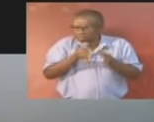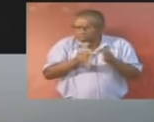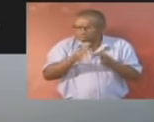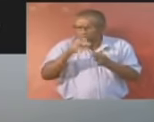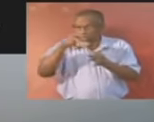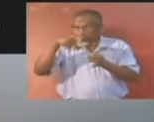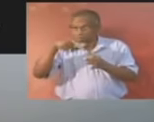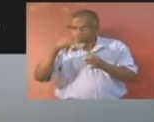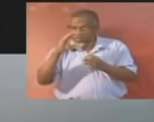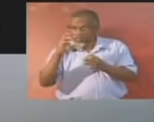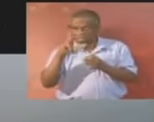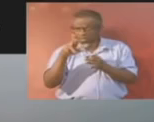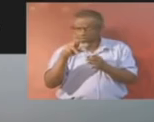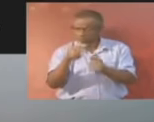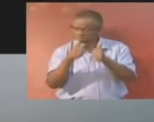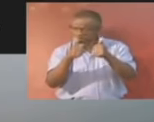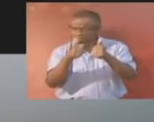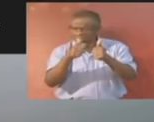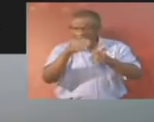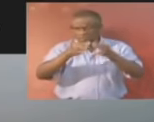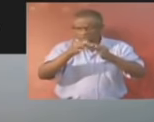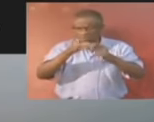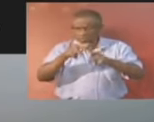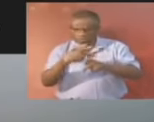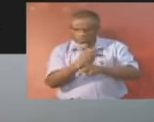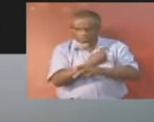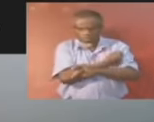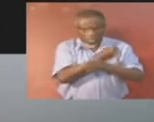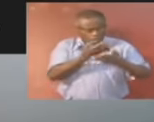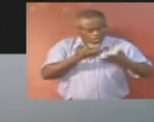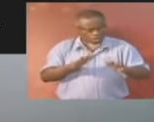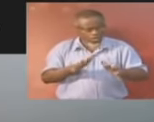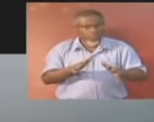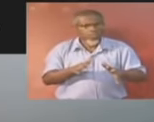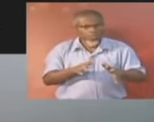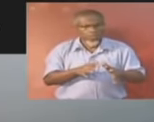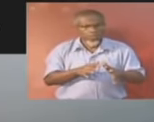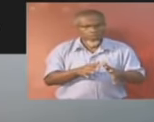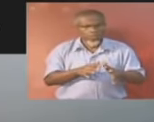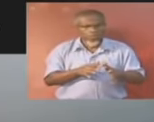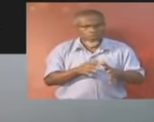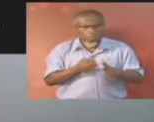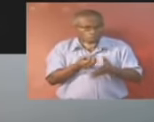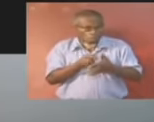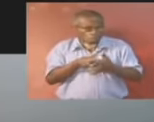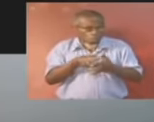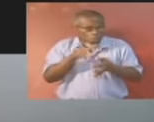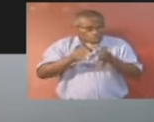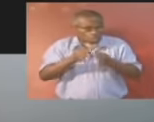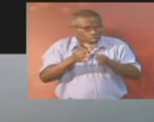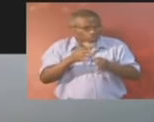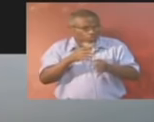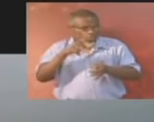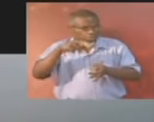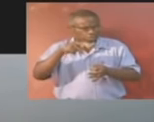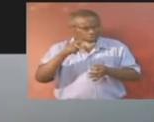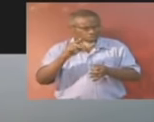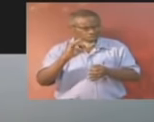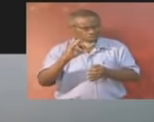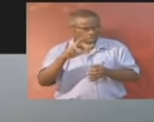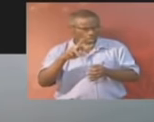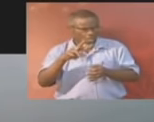of someone who is vaccinated? Will the vaccine cause a PCR test to be positive, or would the PCR test only show